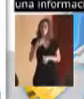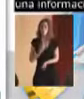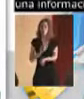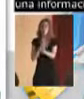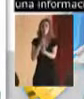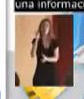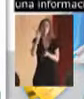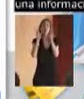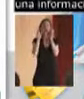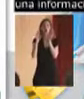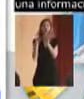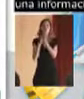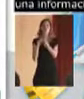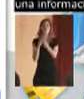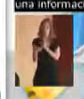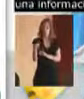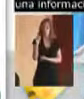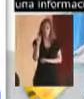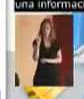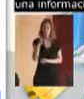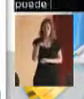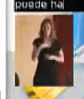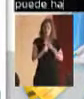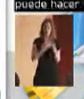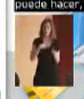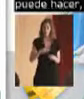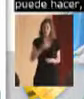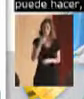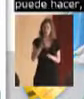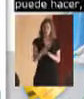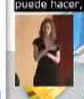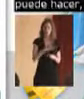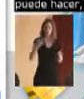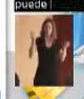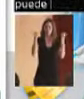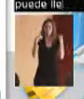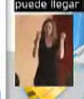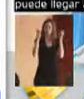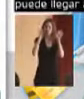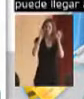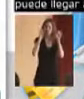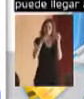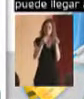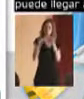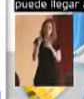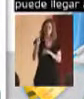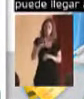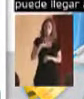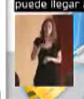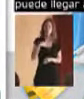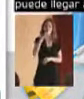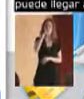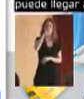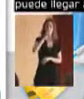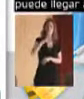into encoded information. This is something possible, and with lots of training, you can eventually perceive